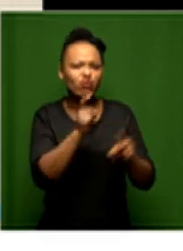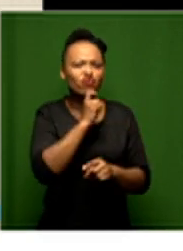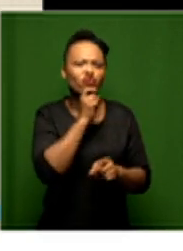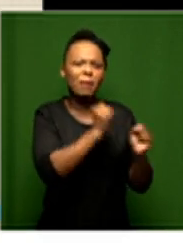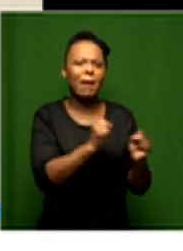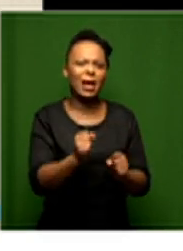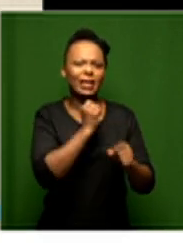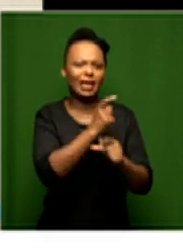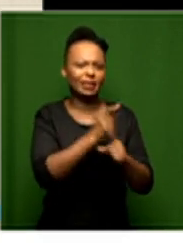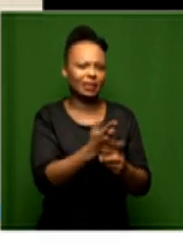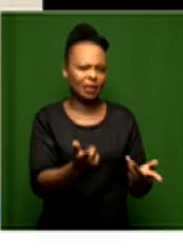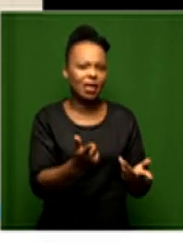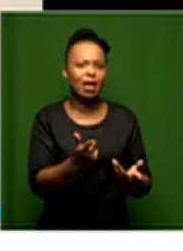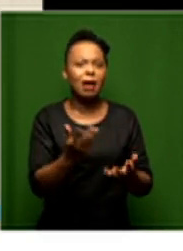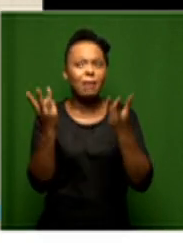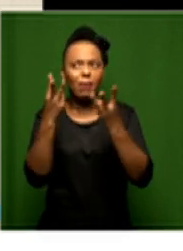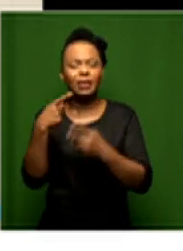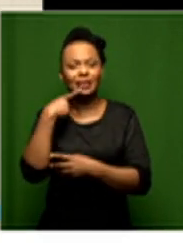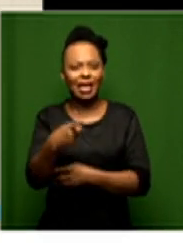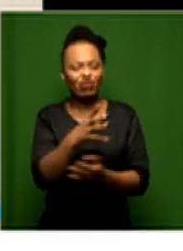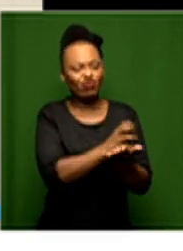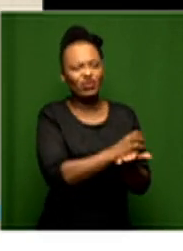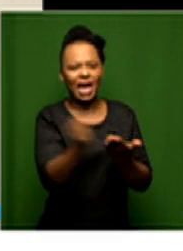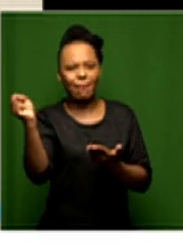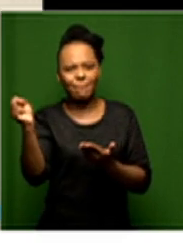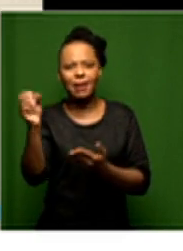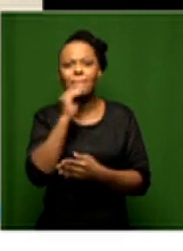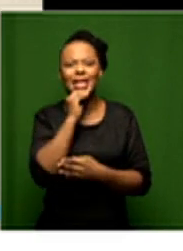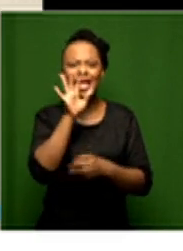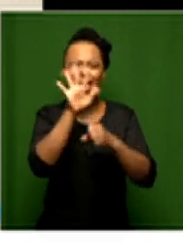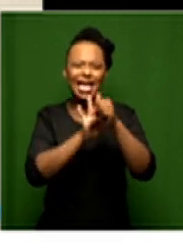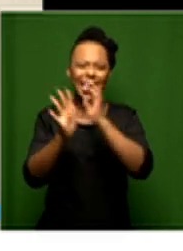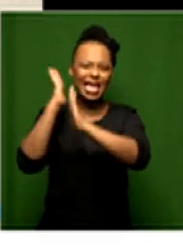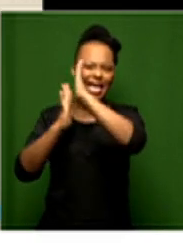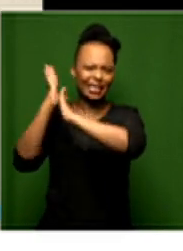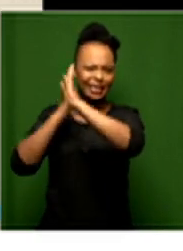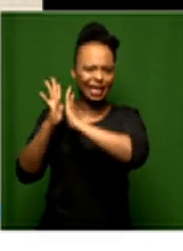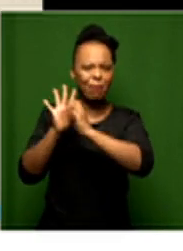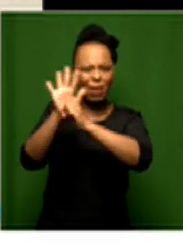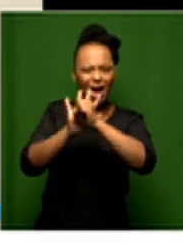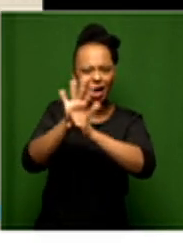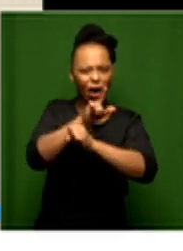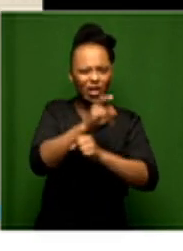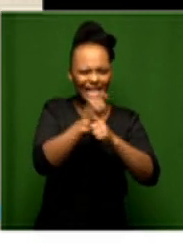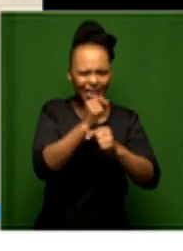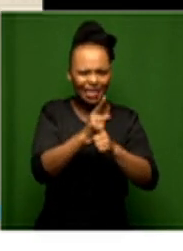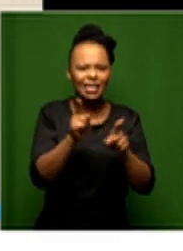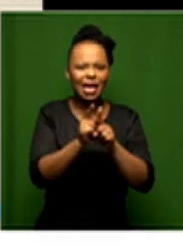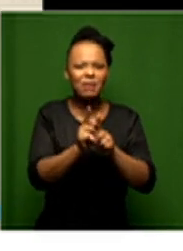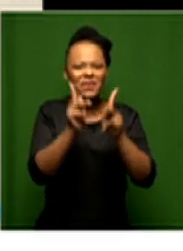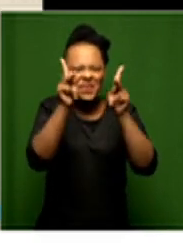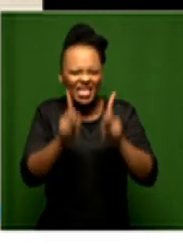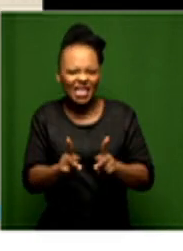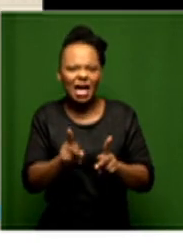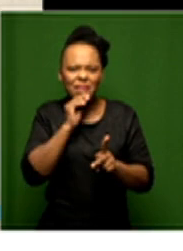them entirely from the road. So when we scrap, we mean the entire history of that taxi and the actual body, the physical structure,